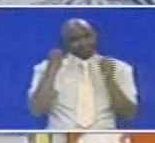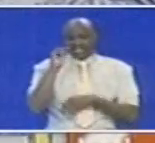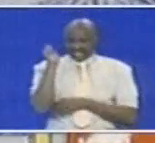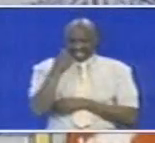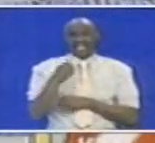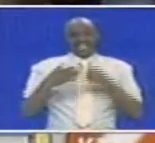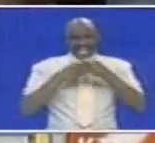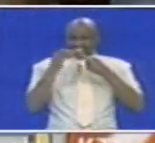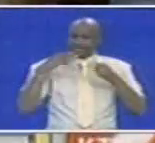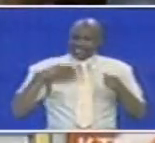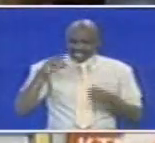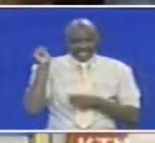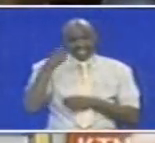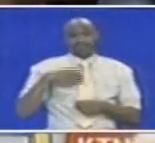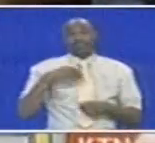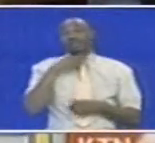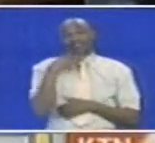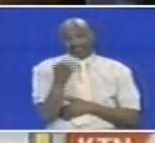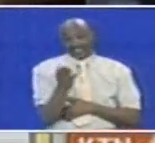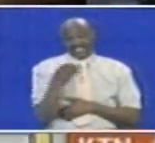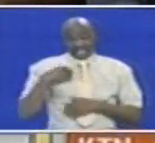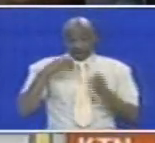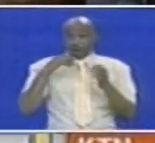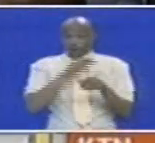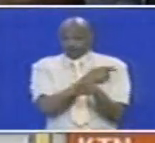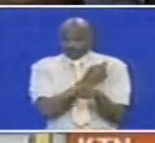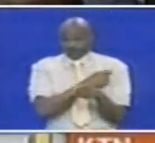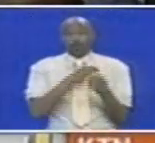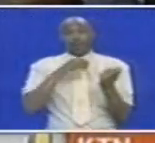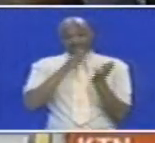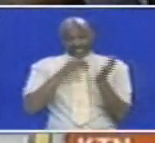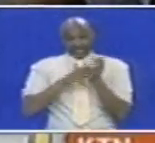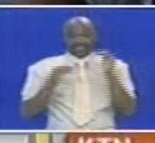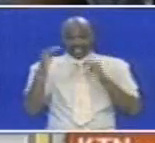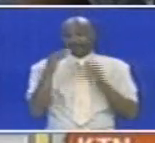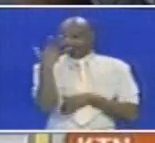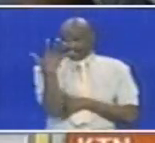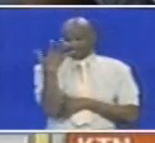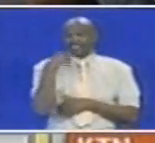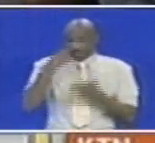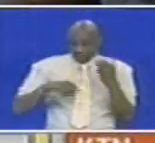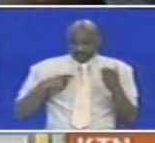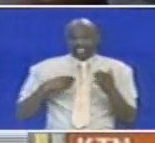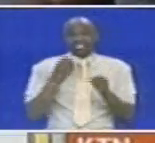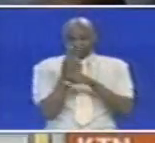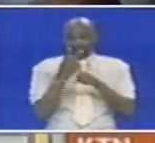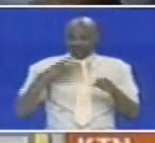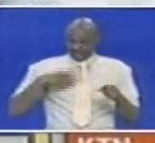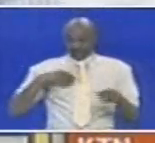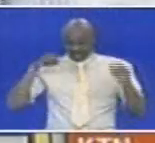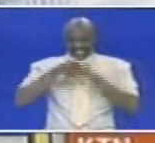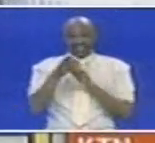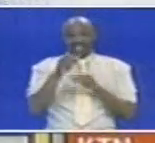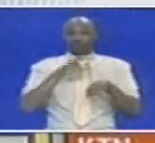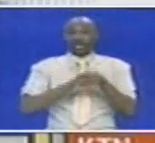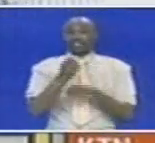90. Ni katika hospitali ya Machakos Level 5 ambapo inaripotiwa watu 12 walifikishwa kupata